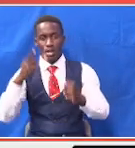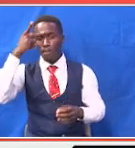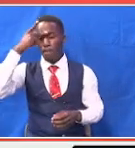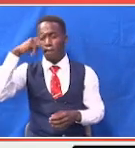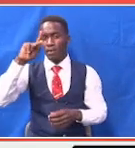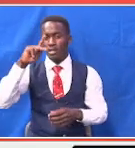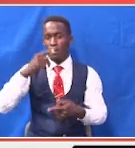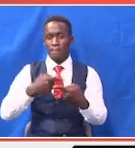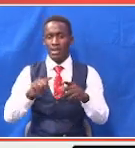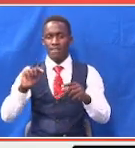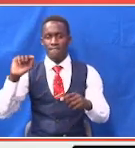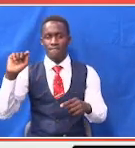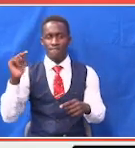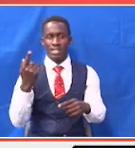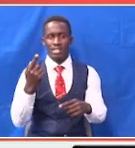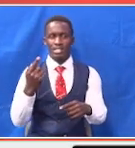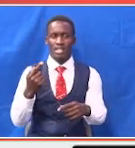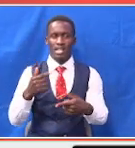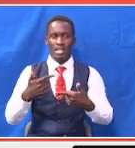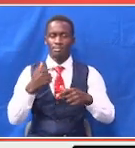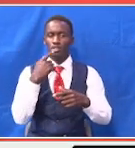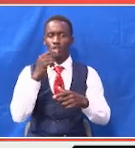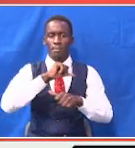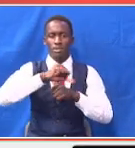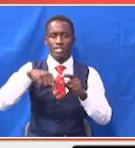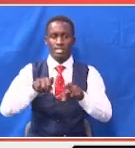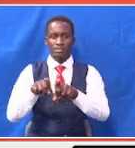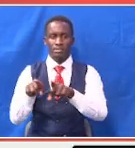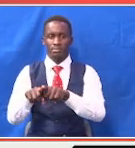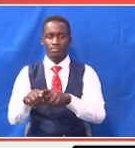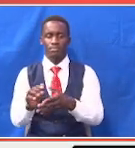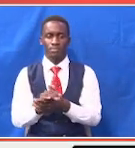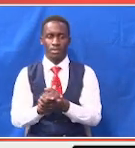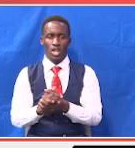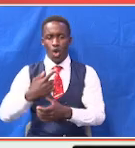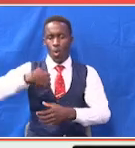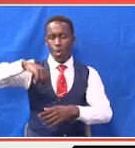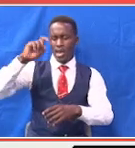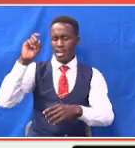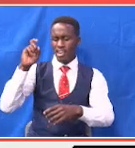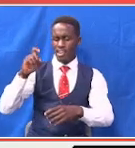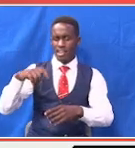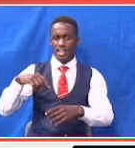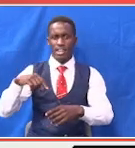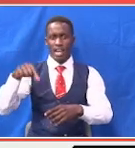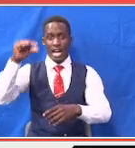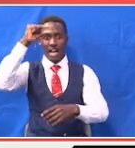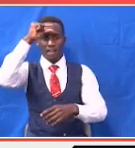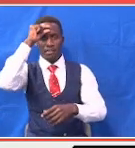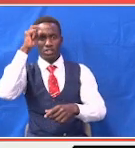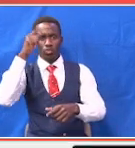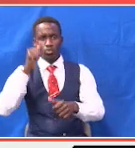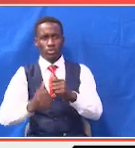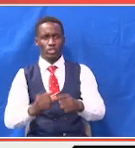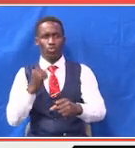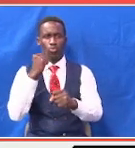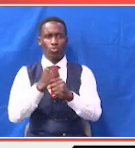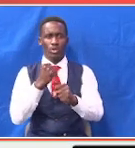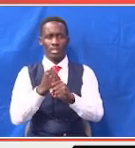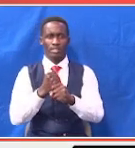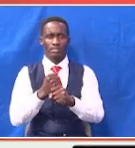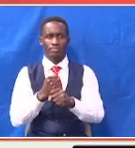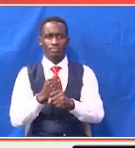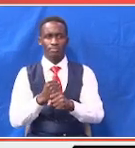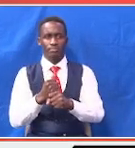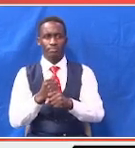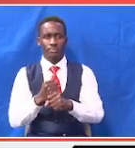just a quick reference to this. We need a governance that work. Paul